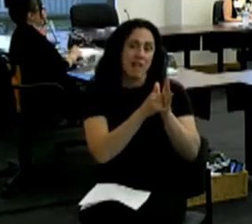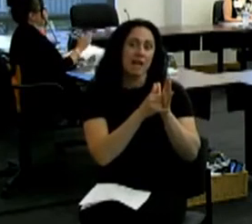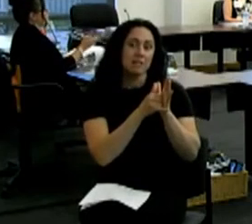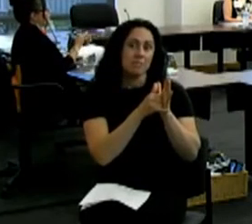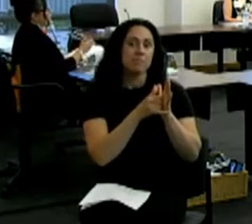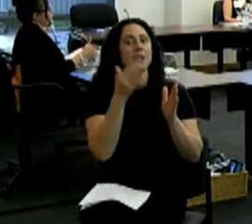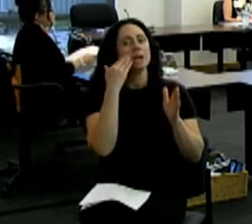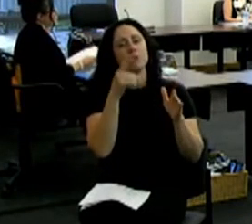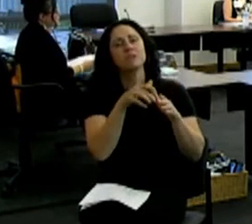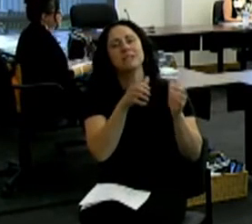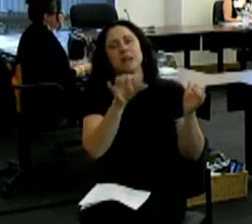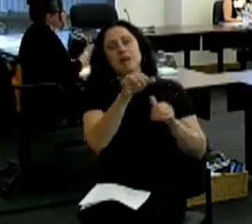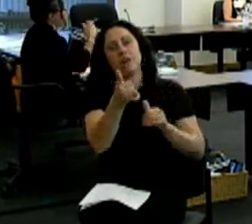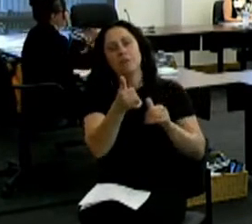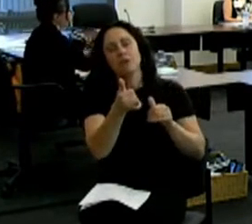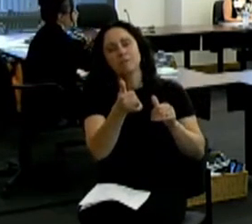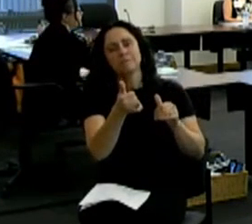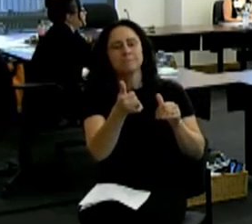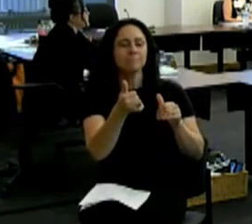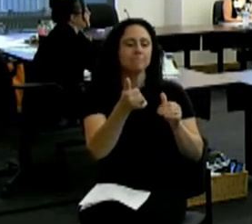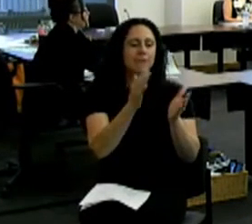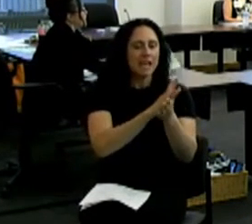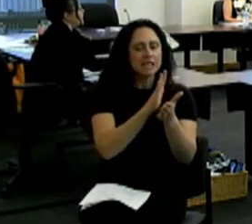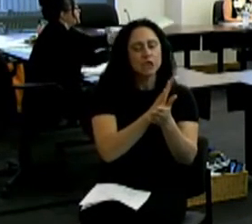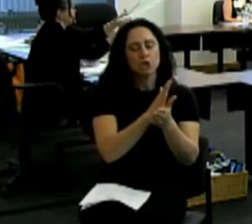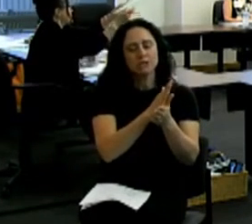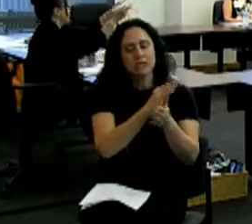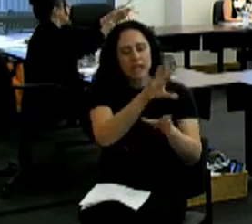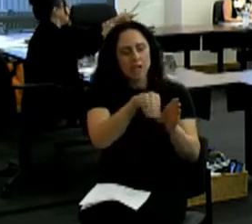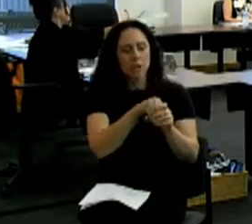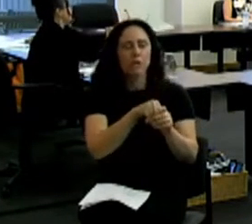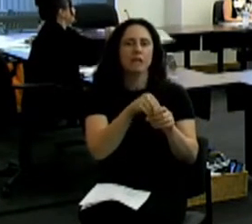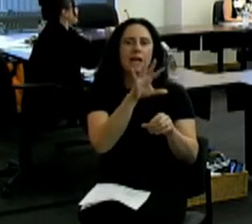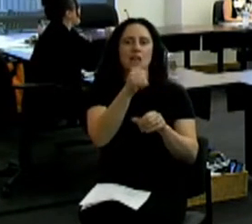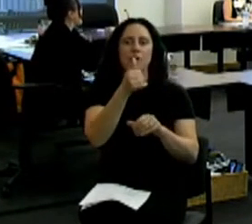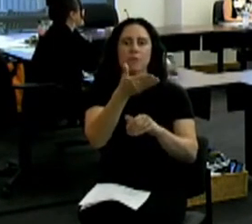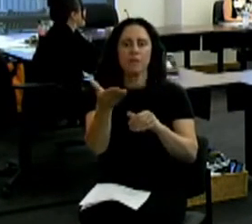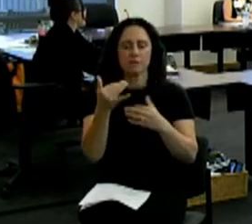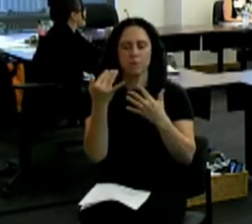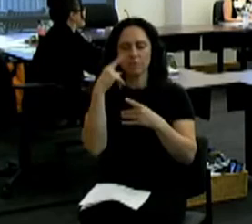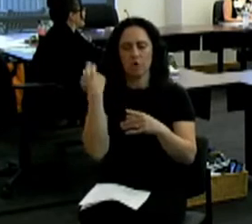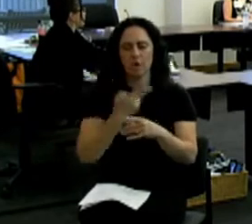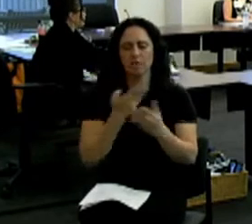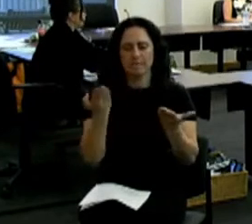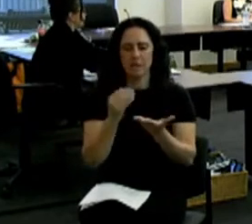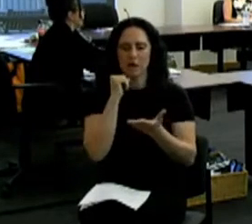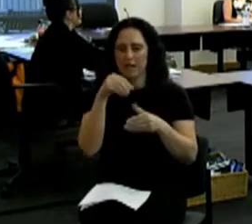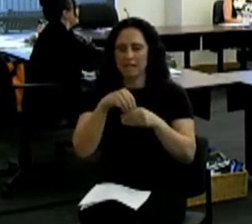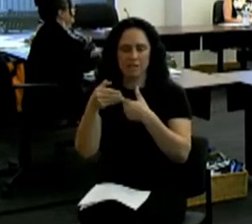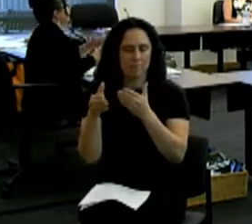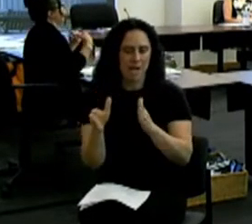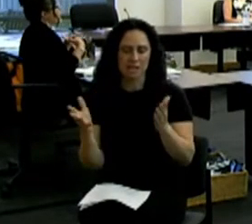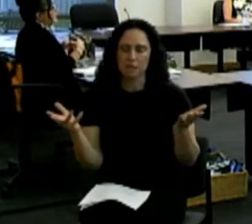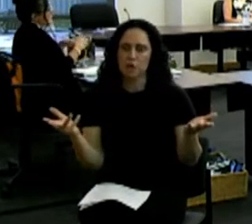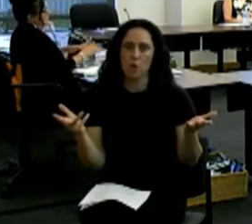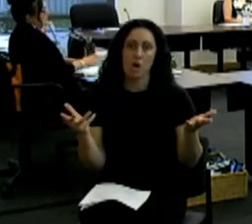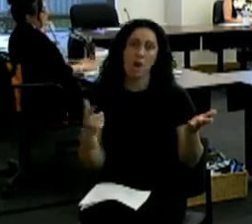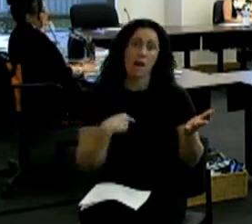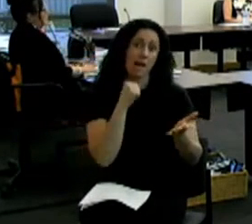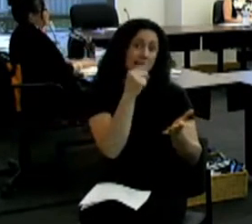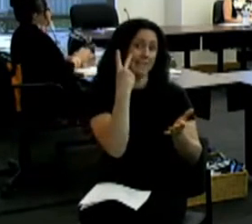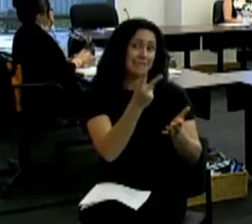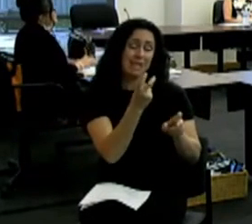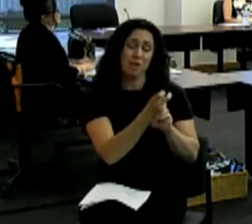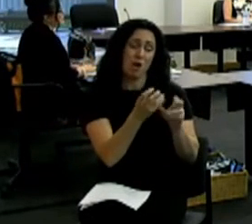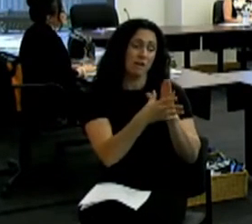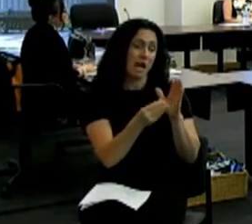you know, I know there's a lot of other inserts, and when we get here, there's other things that are waiting for us here that are not in our packet. So I didn't see the